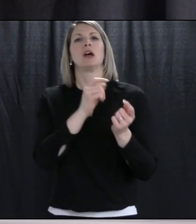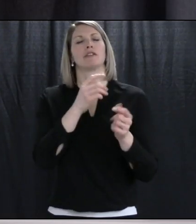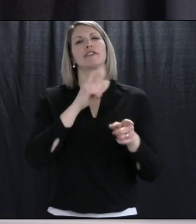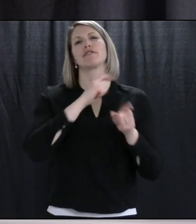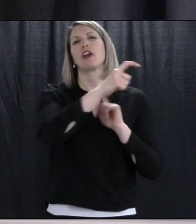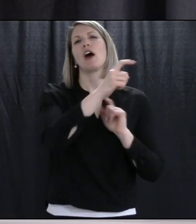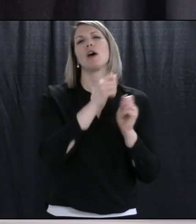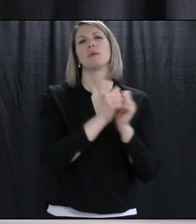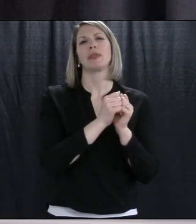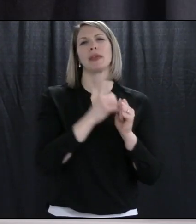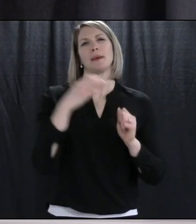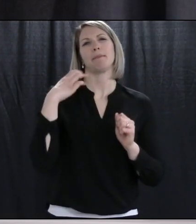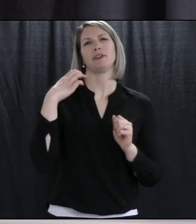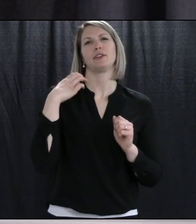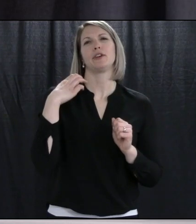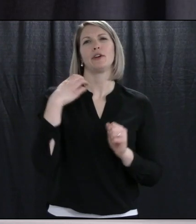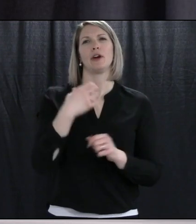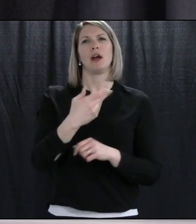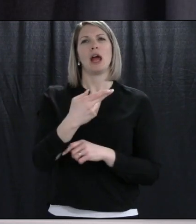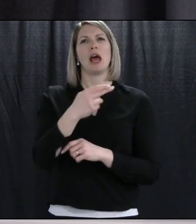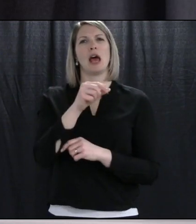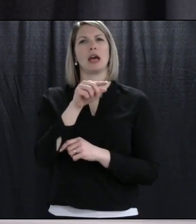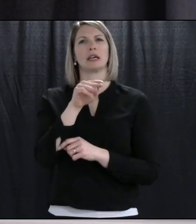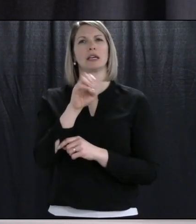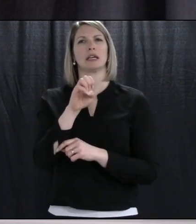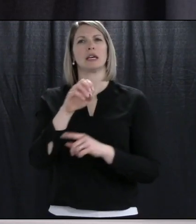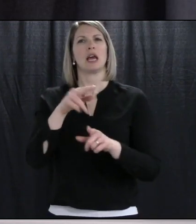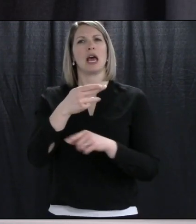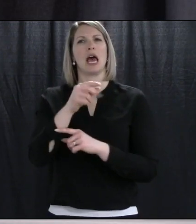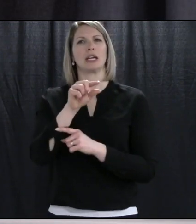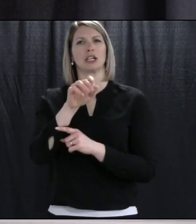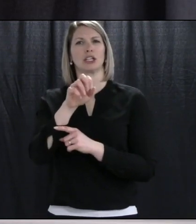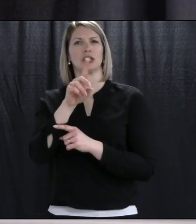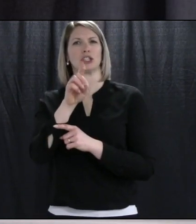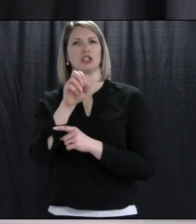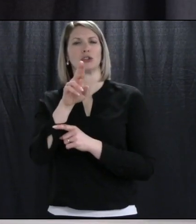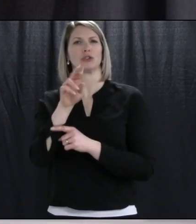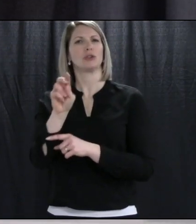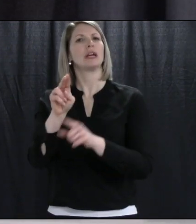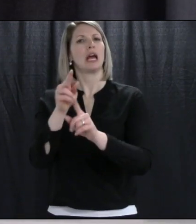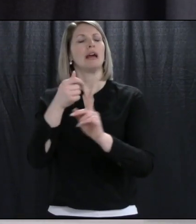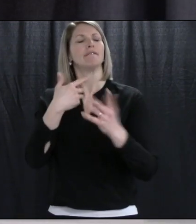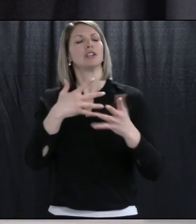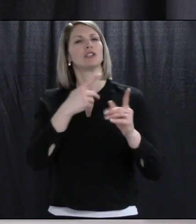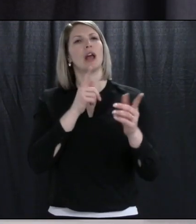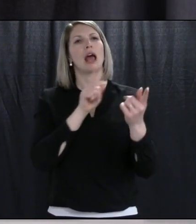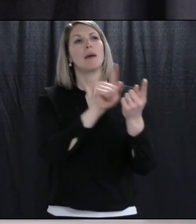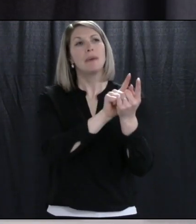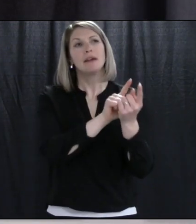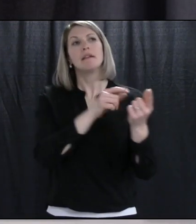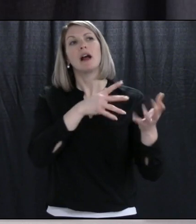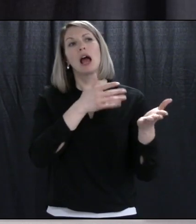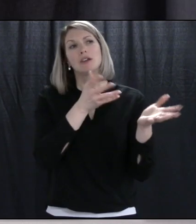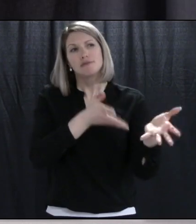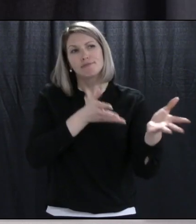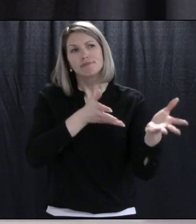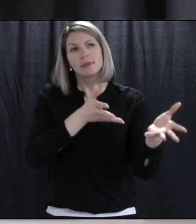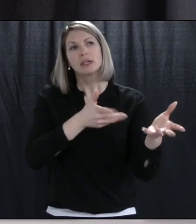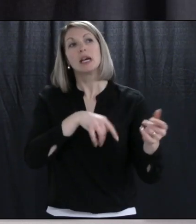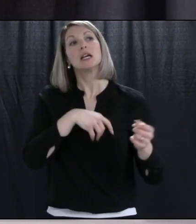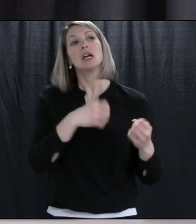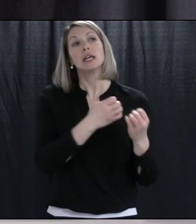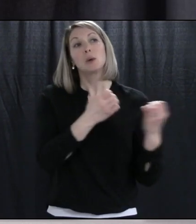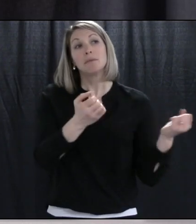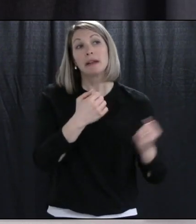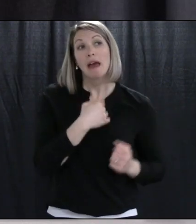yesterday to make sure that we have an itemized list by the end of today from her about what supplies